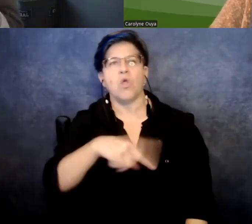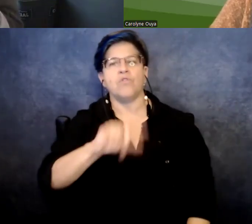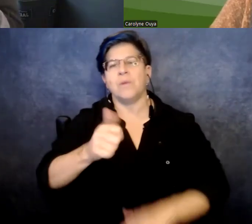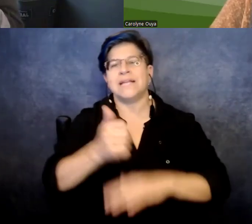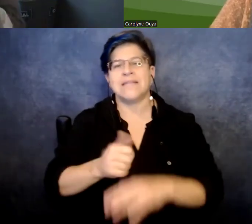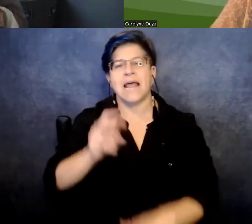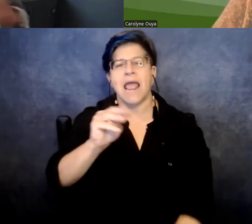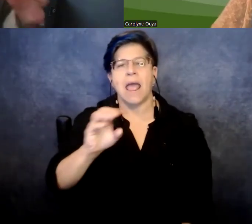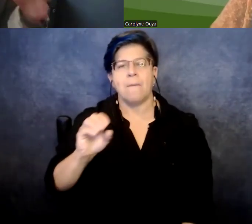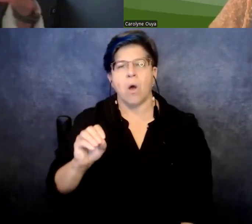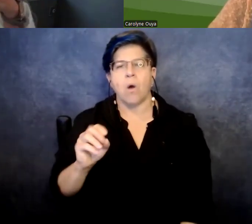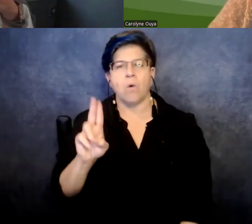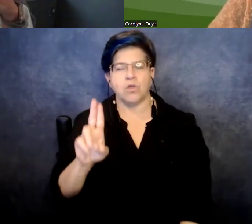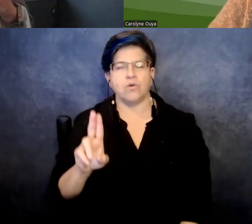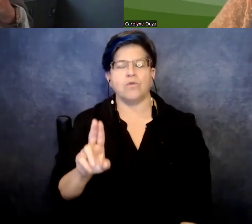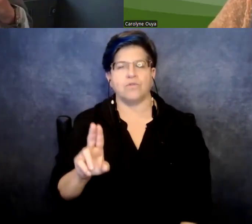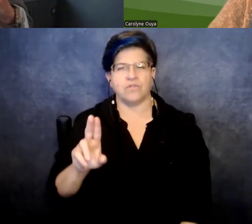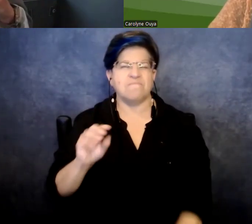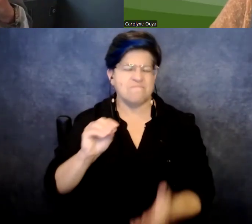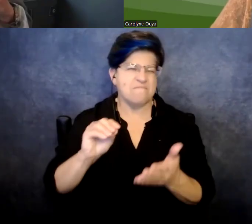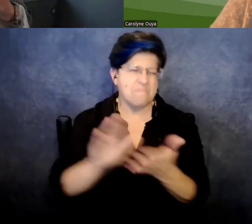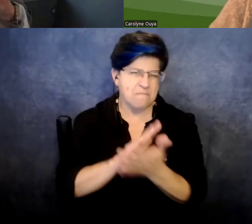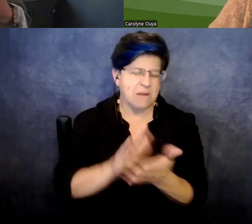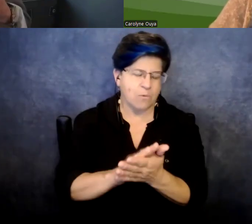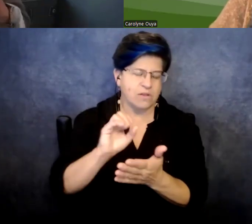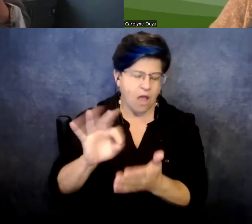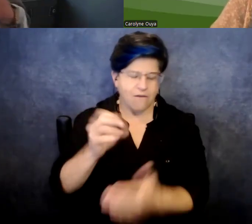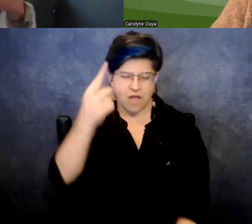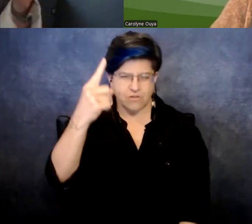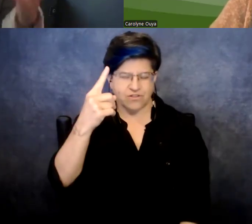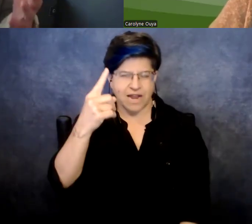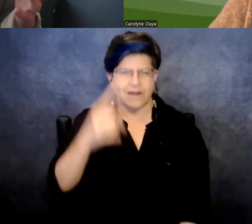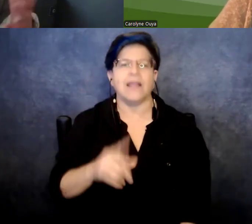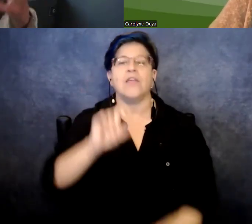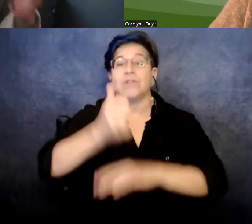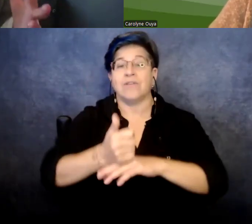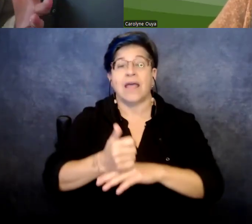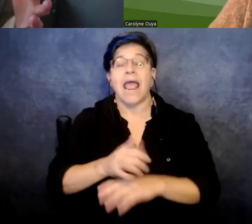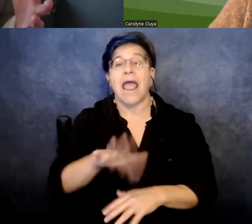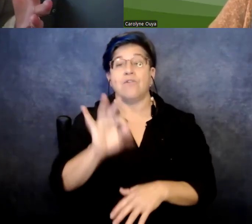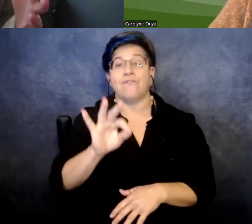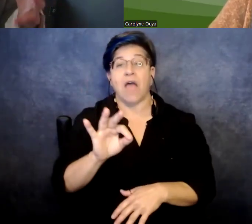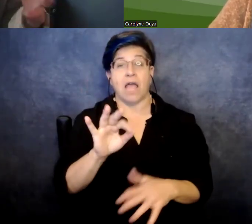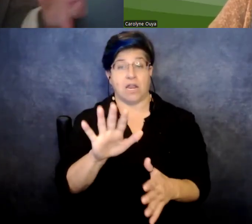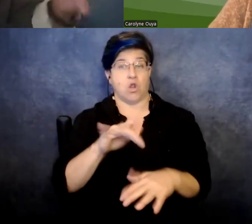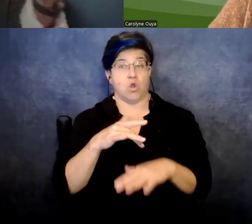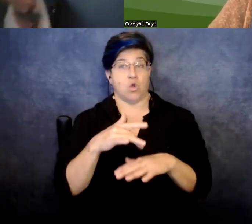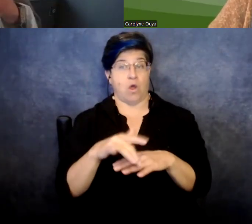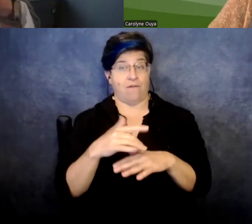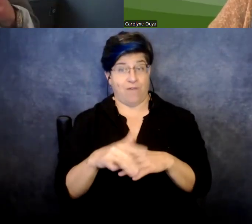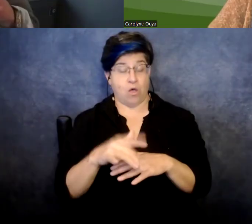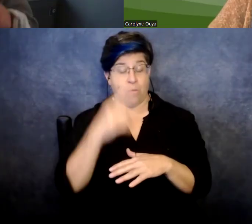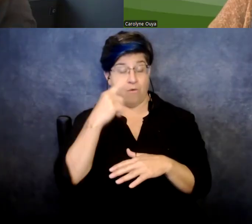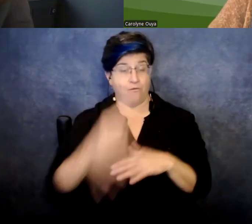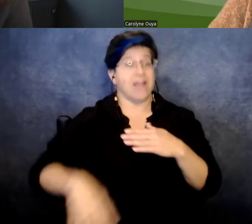into place. And then what you will find is that you're available for additional funding and resources often when you